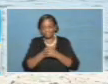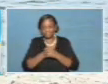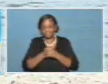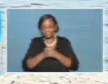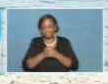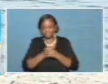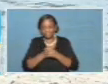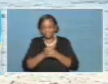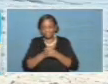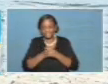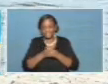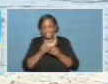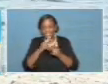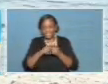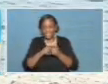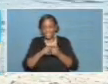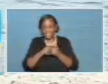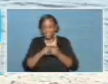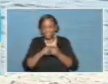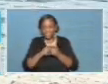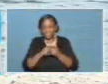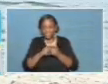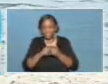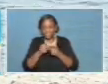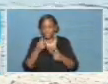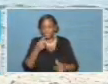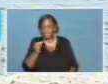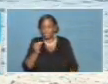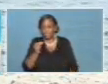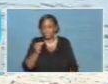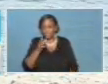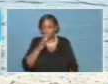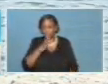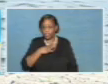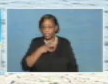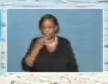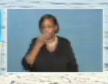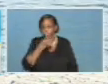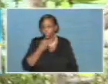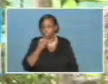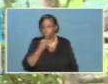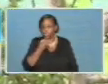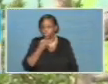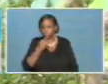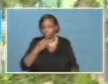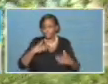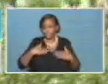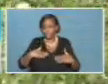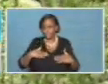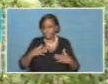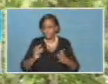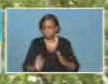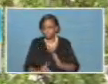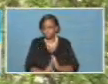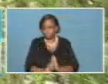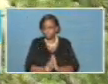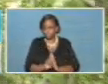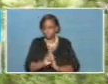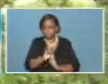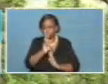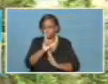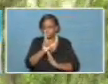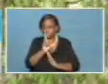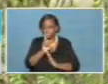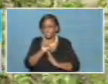Meantime, new details emerging in the case of the woman whose bullet-riddled, partially submerged body was fished from the South Beach